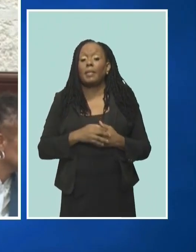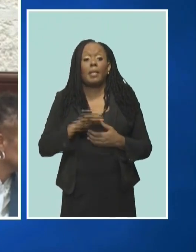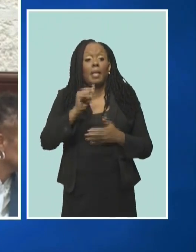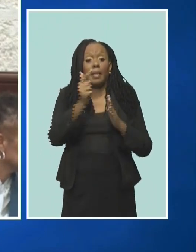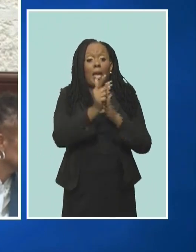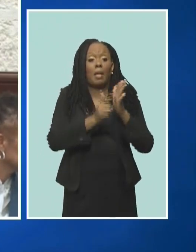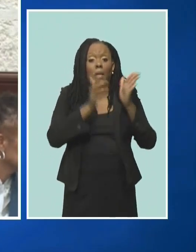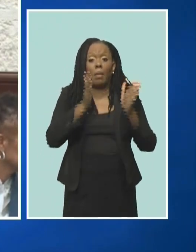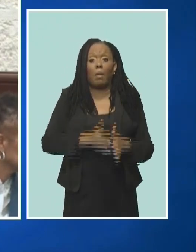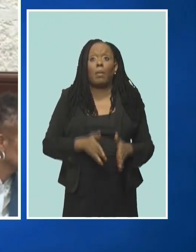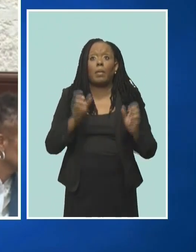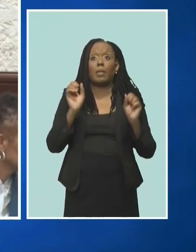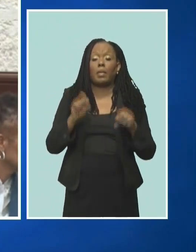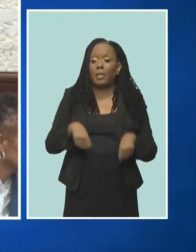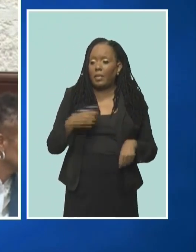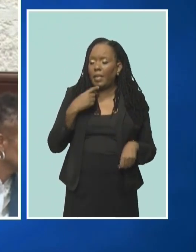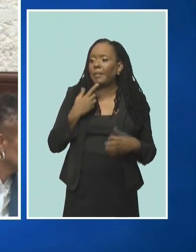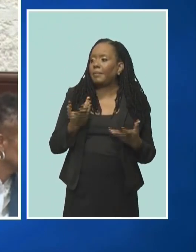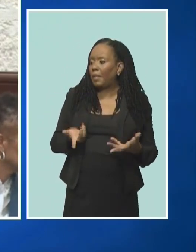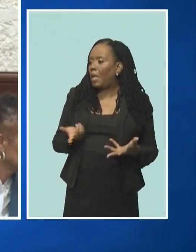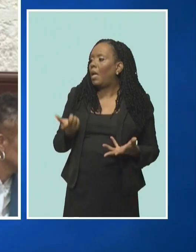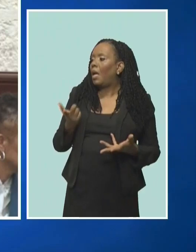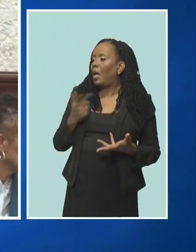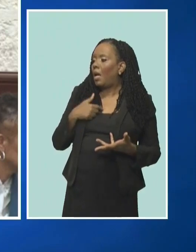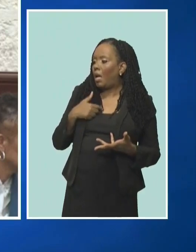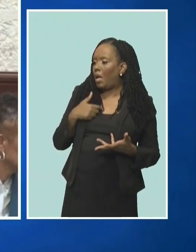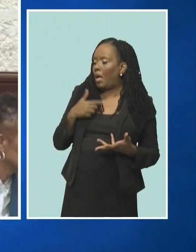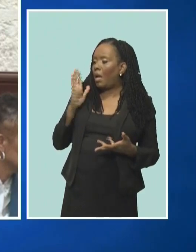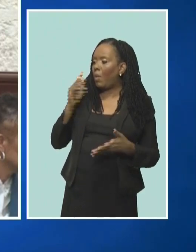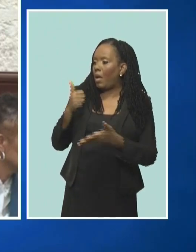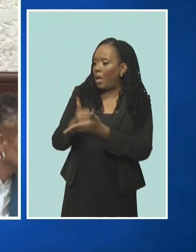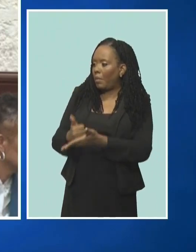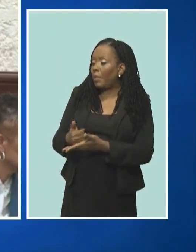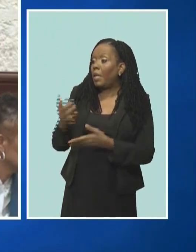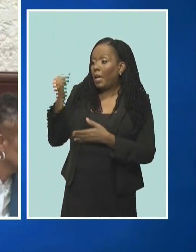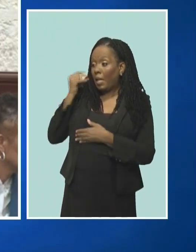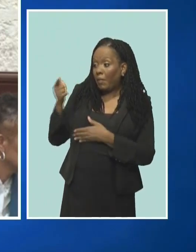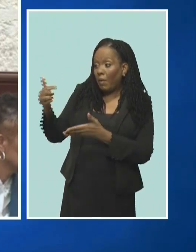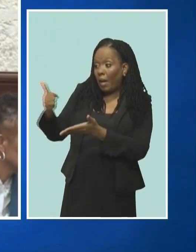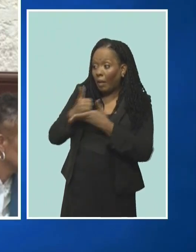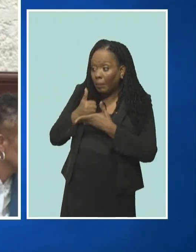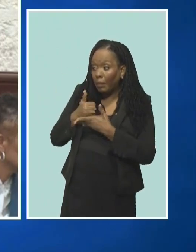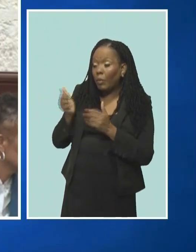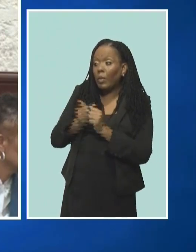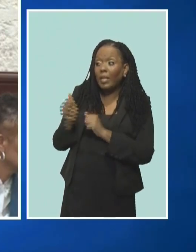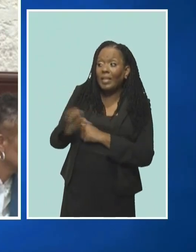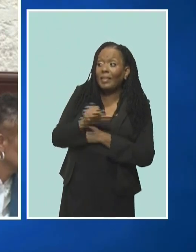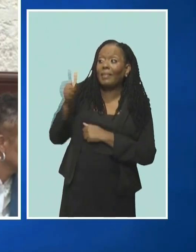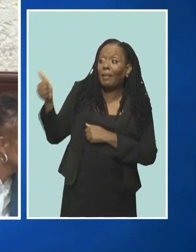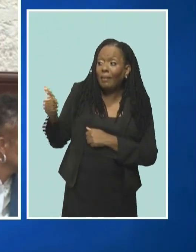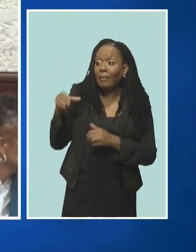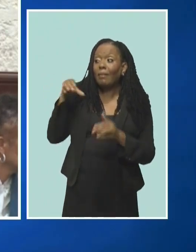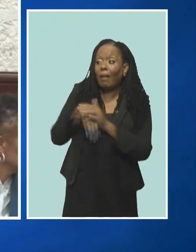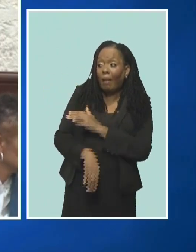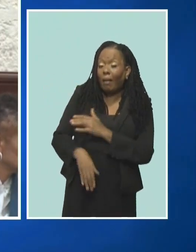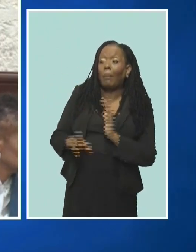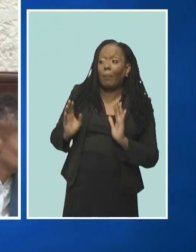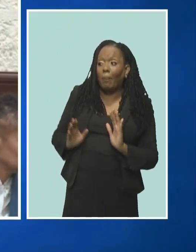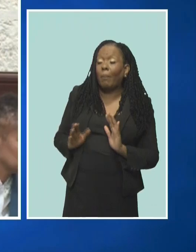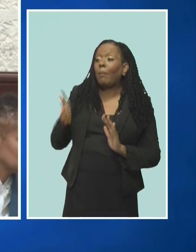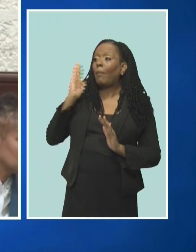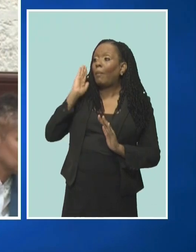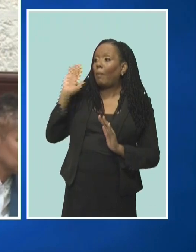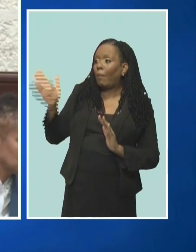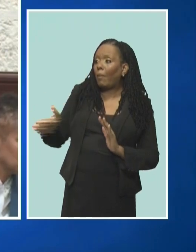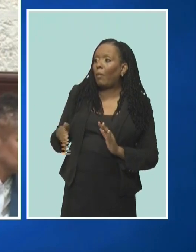into a plea bargain agreement with you in return for your assisting us with this other criminal matter. We are